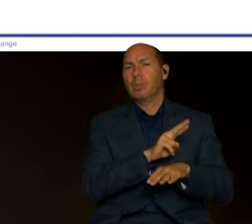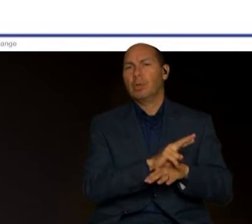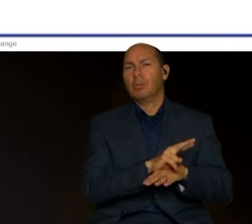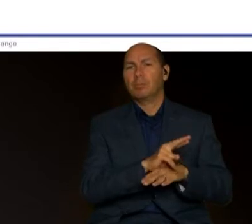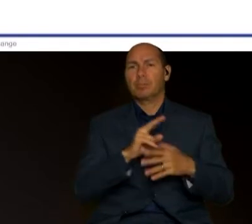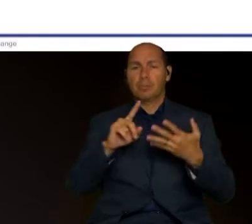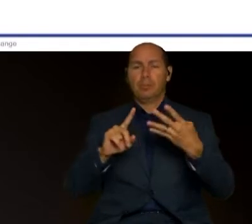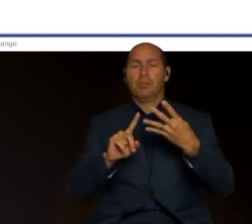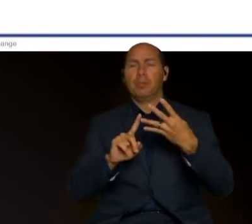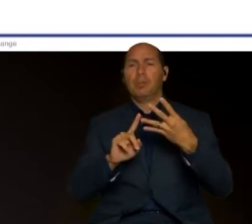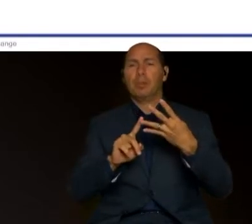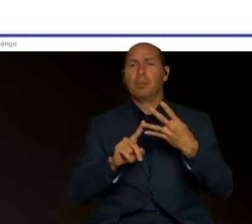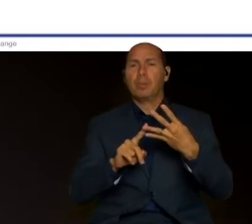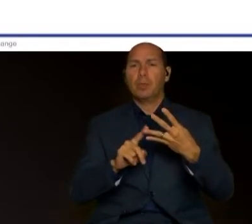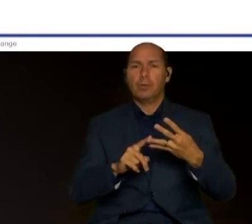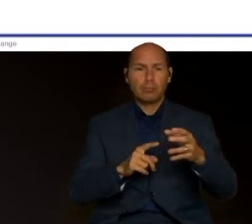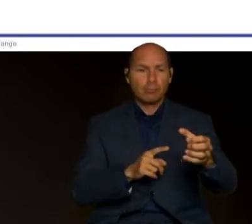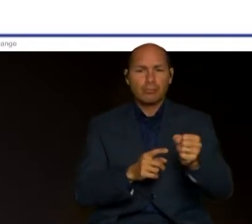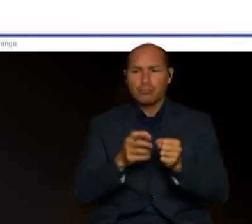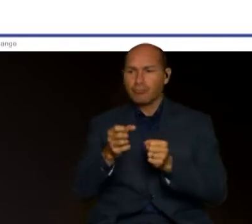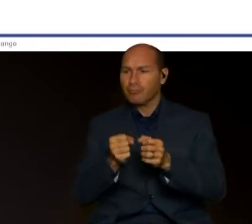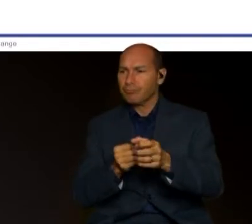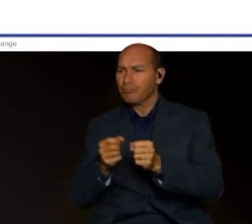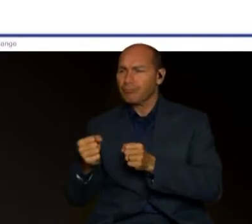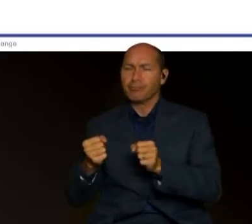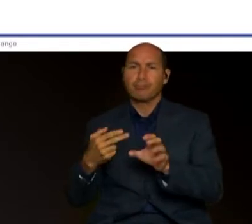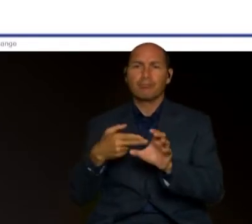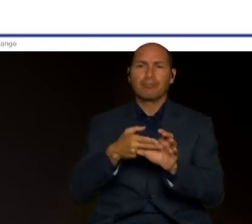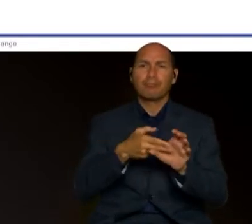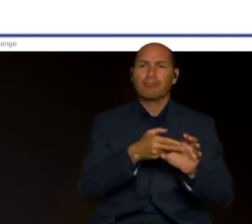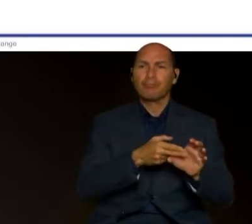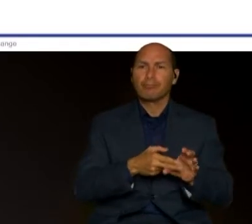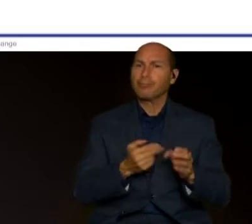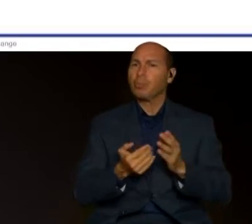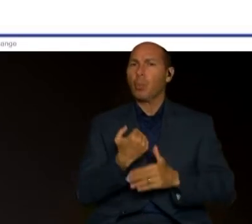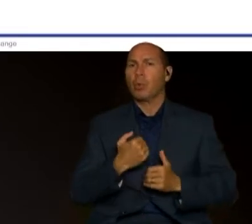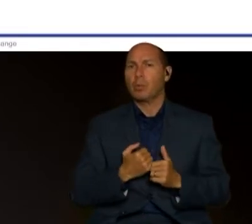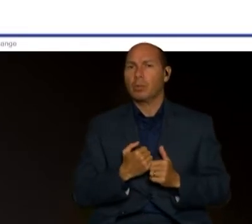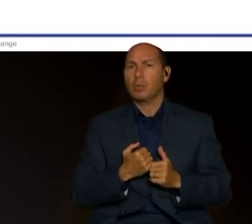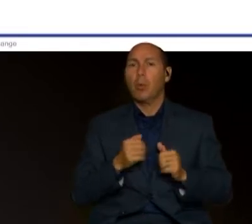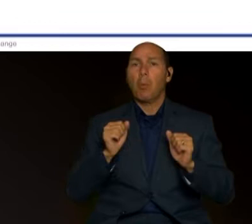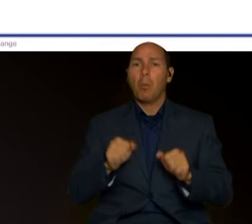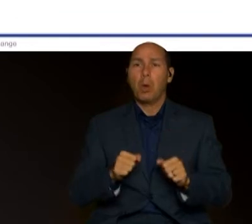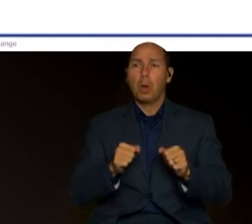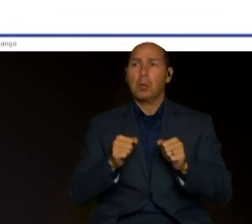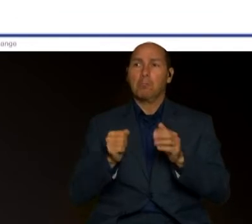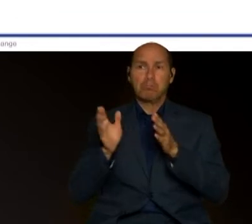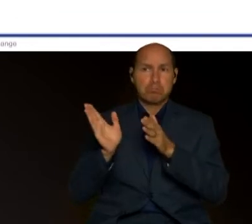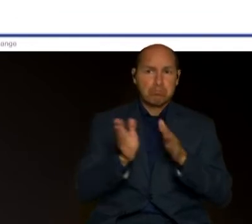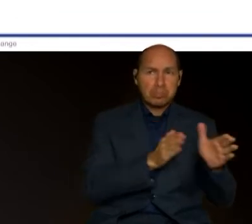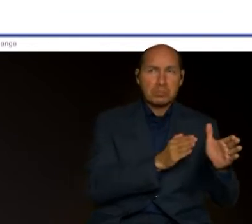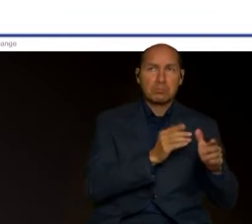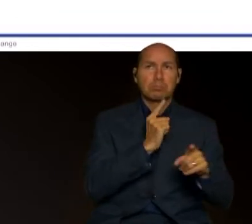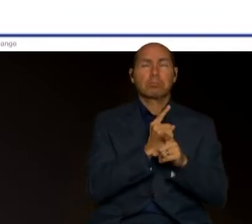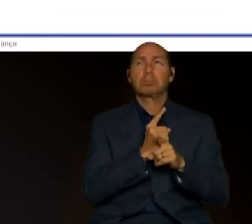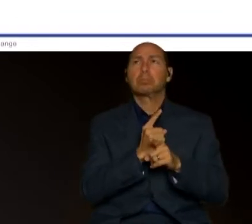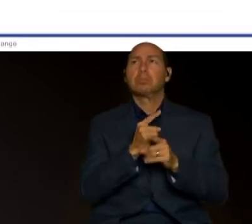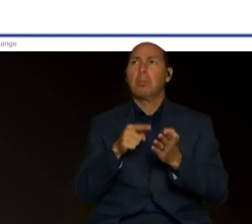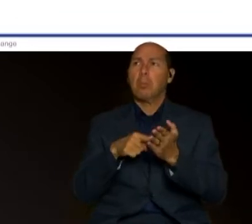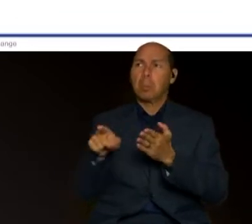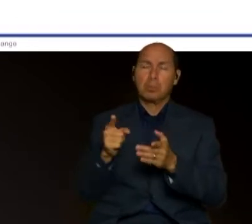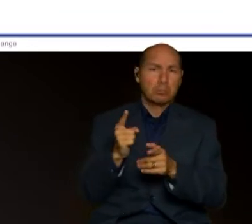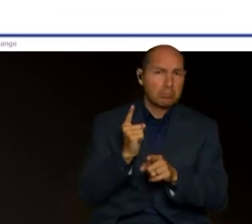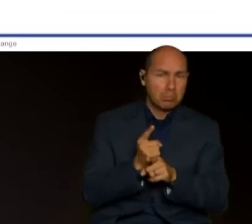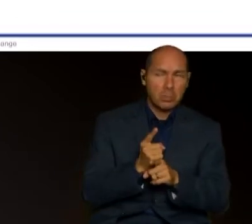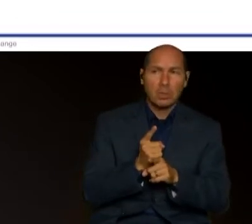market trends. Second, then you can have the proper structure, proper salaries, proper position, but if you don't have the